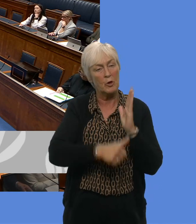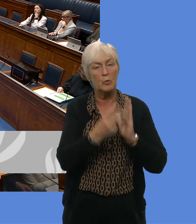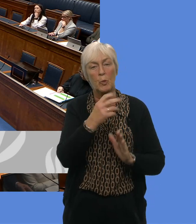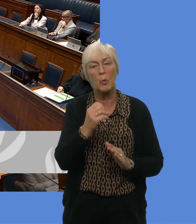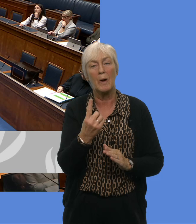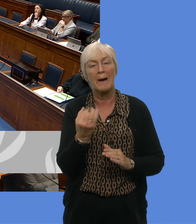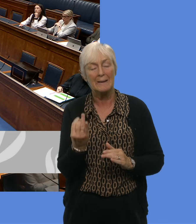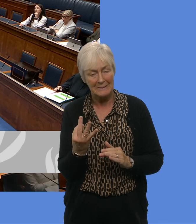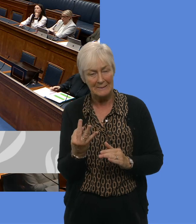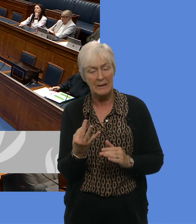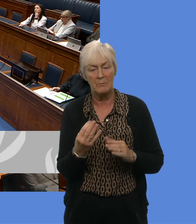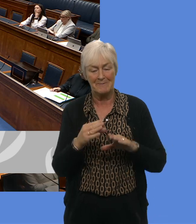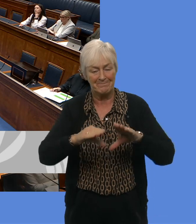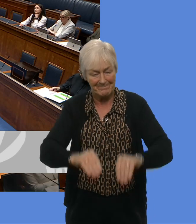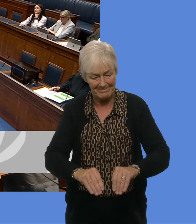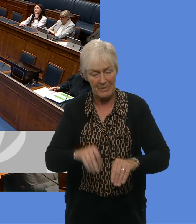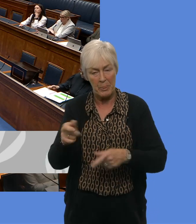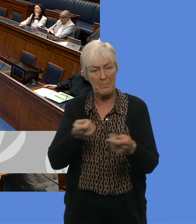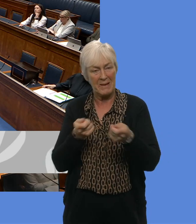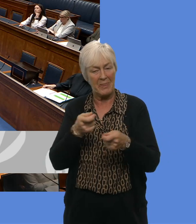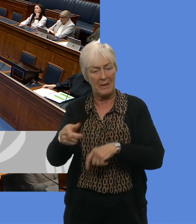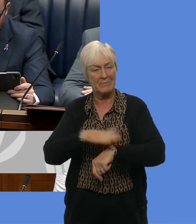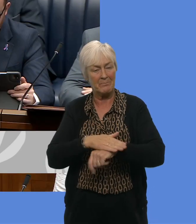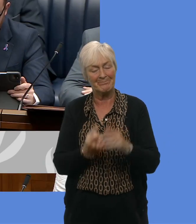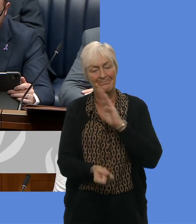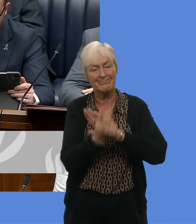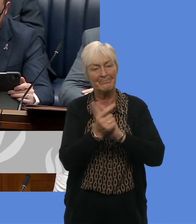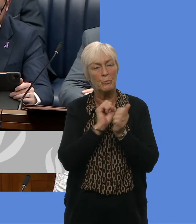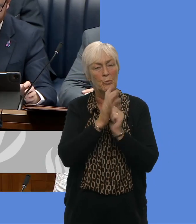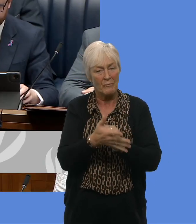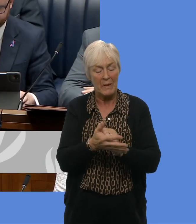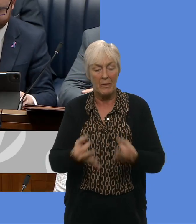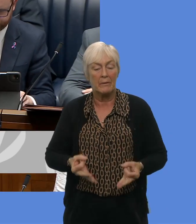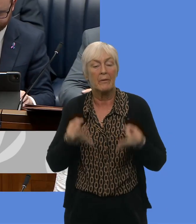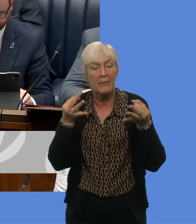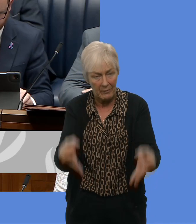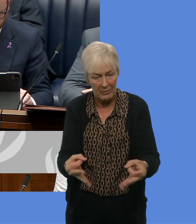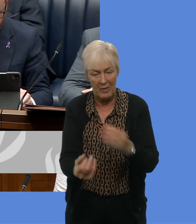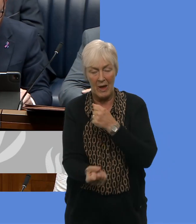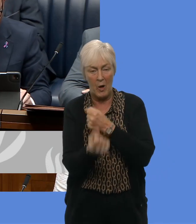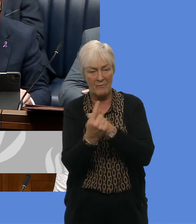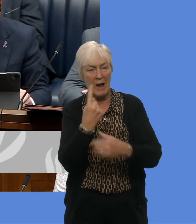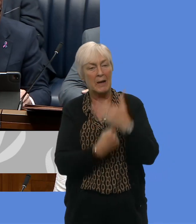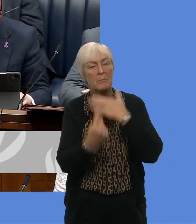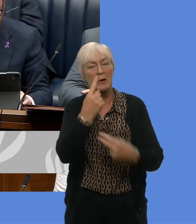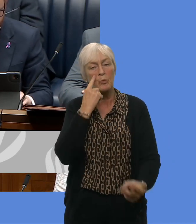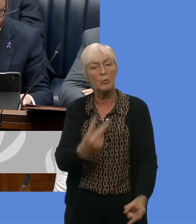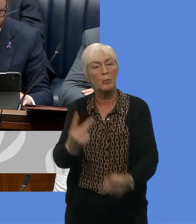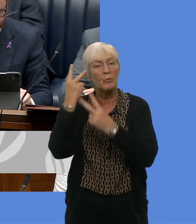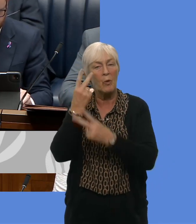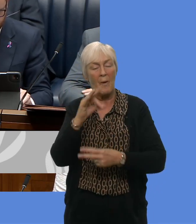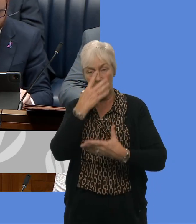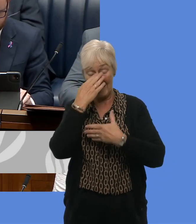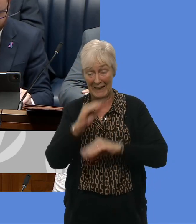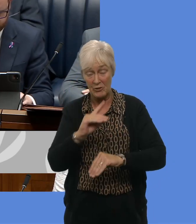However, it was paused by the then Minister due to the pandemic and further suspended pending the outcome of the independent review of education. It